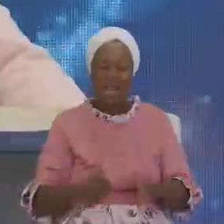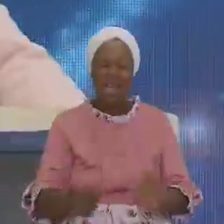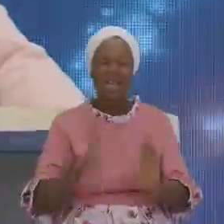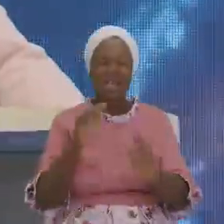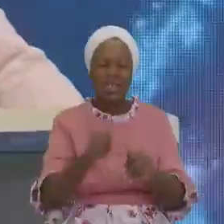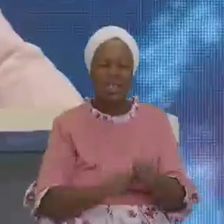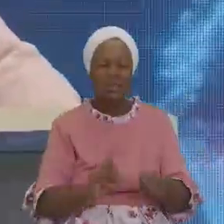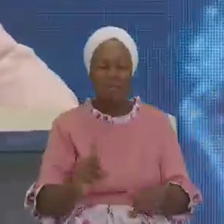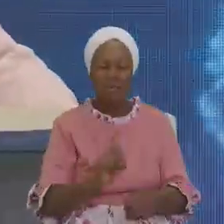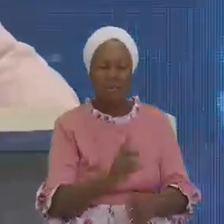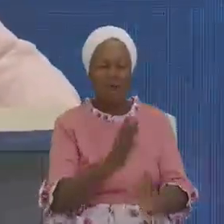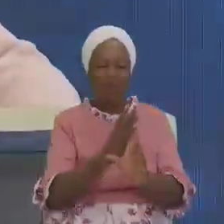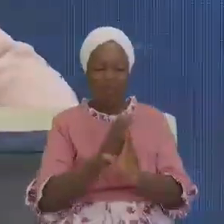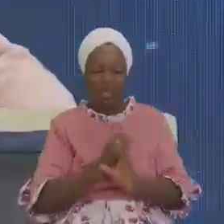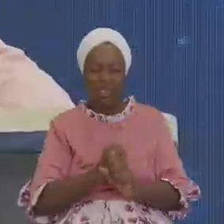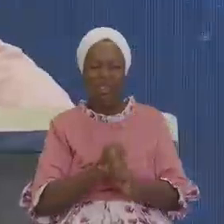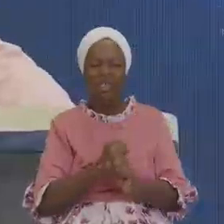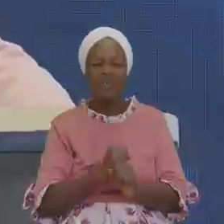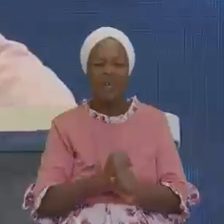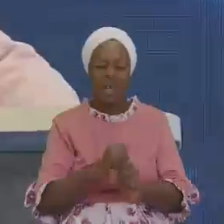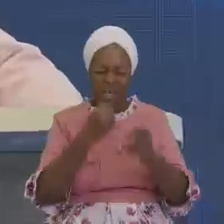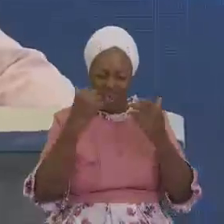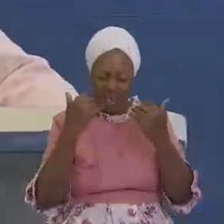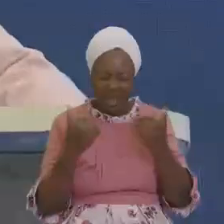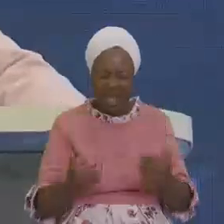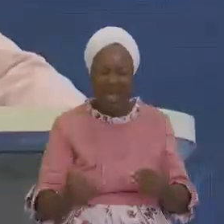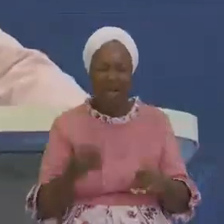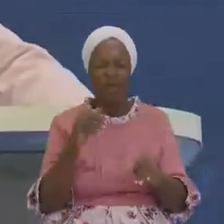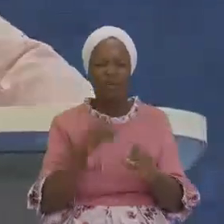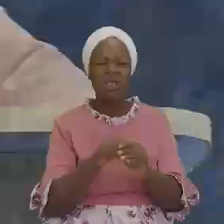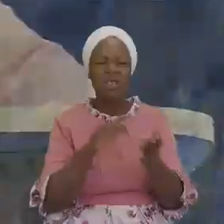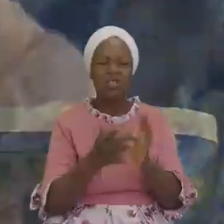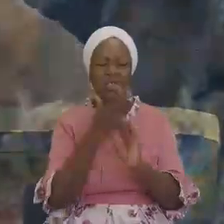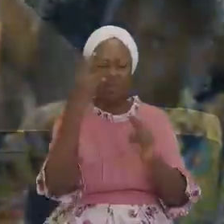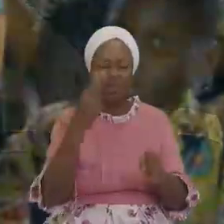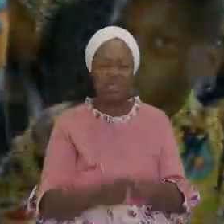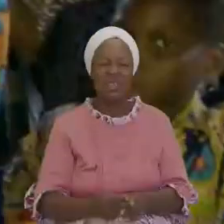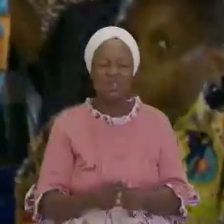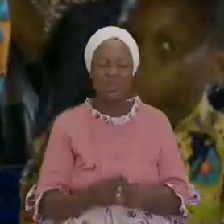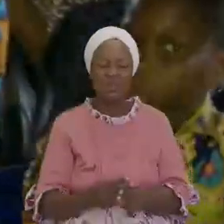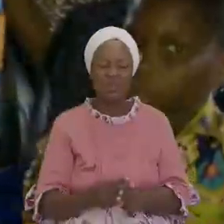everyone receive right now in Jesus' name.